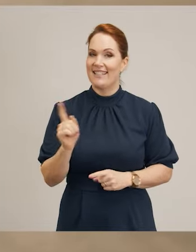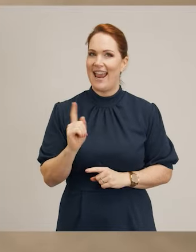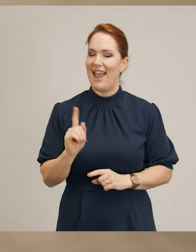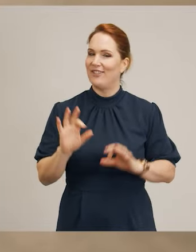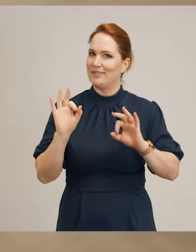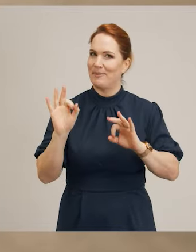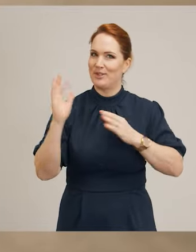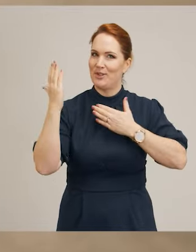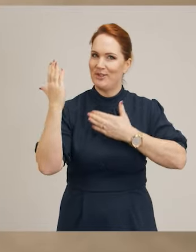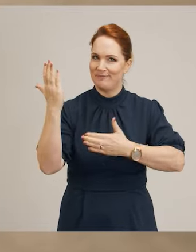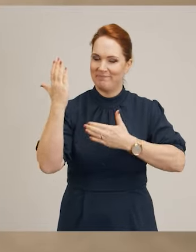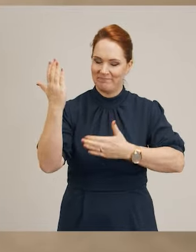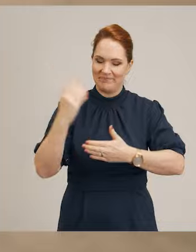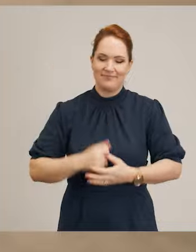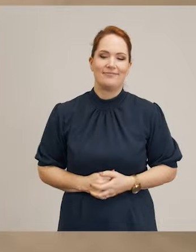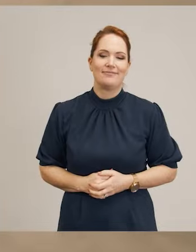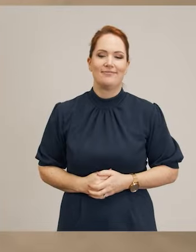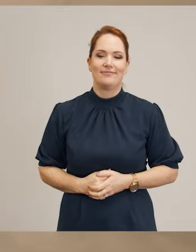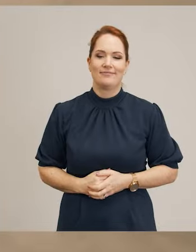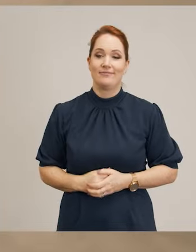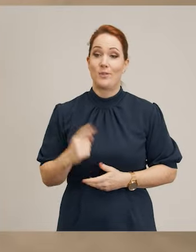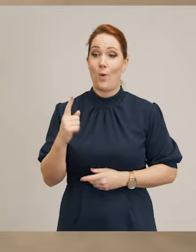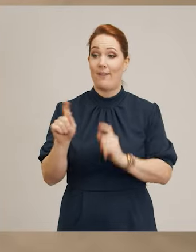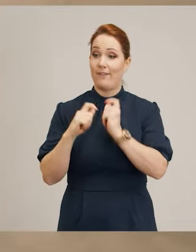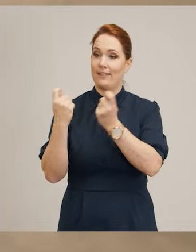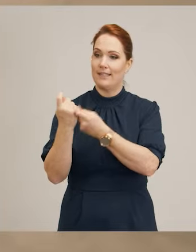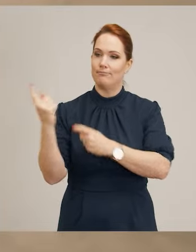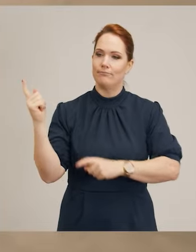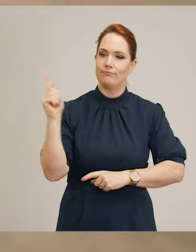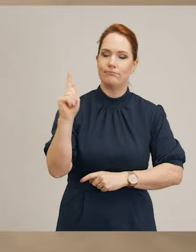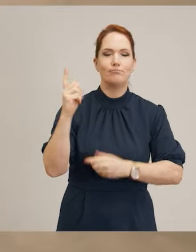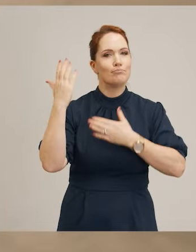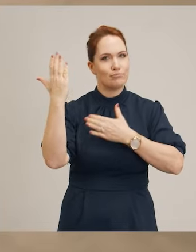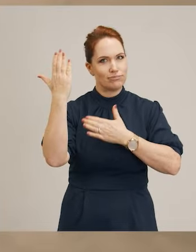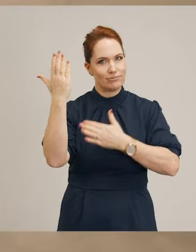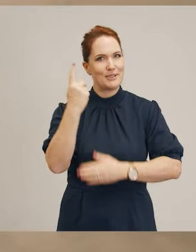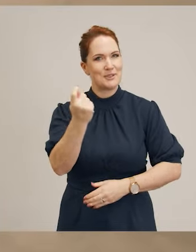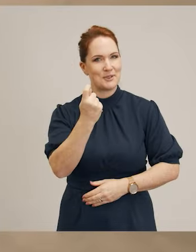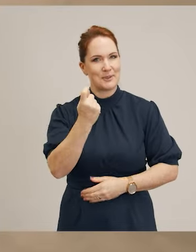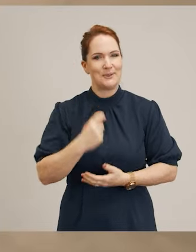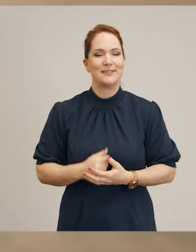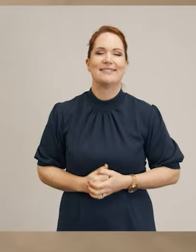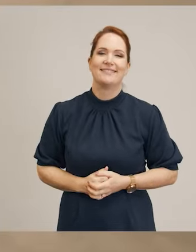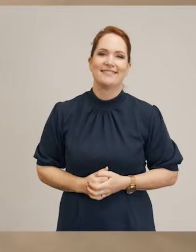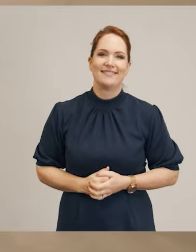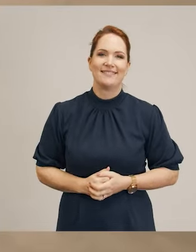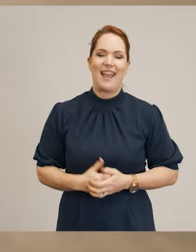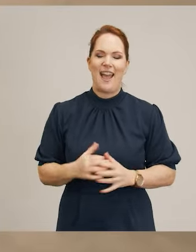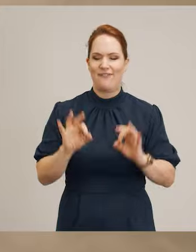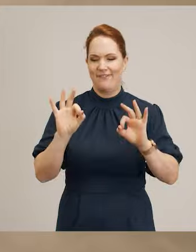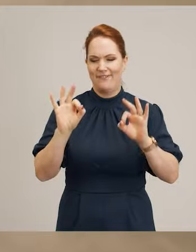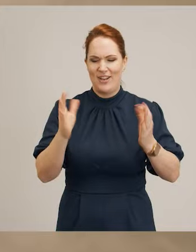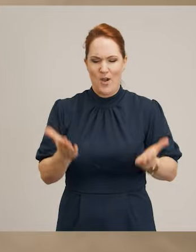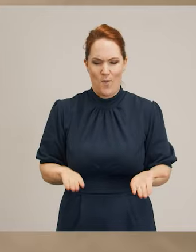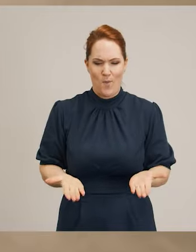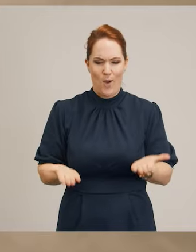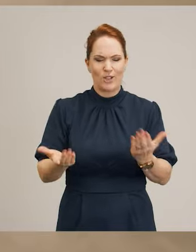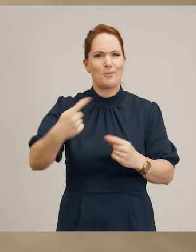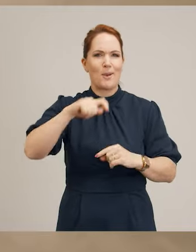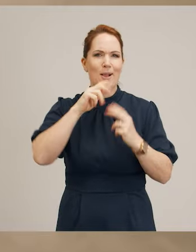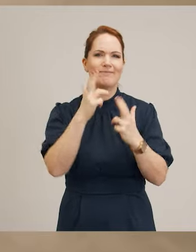special service lined up. You're going to hear from one of our team sharing a simple message in a moment. We've got some incredible worship. We're